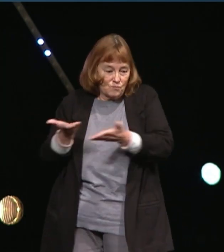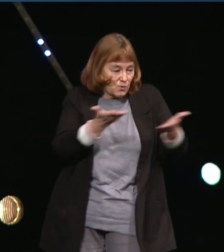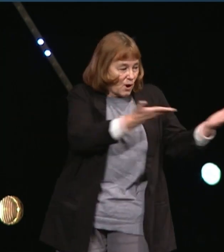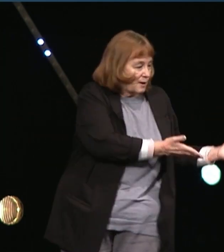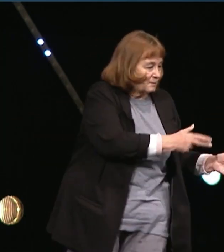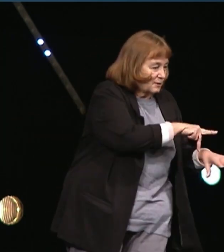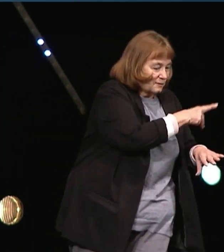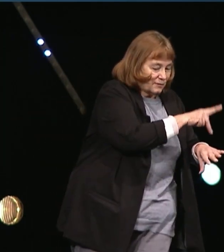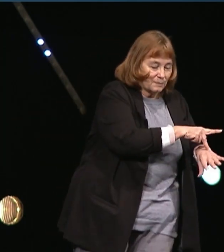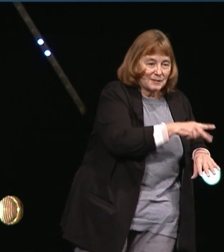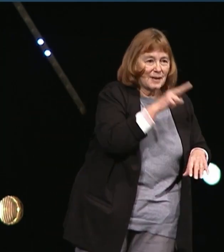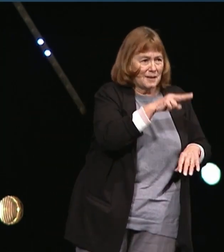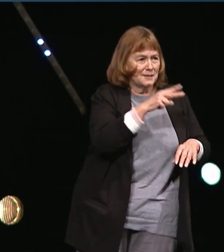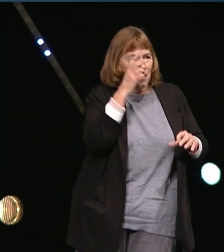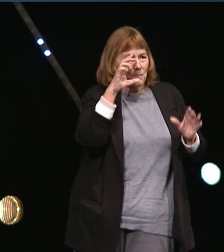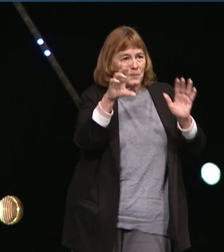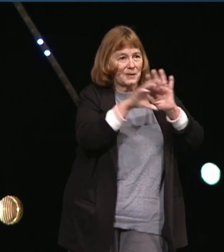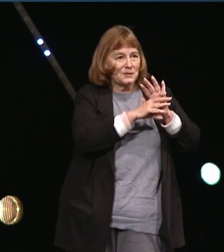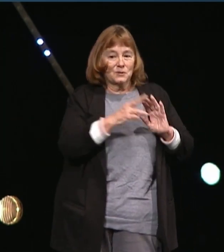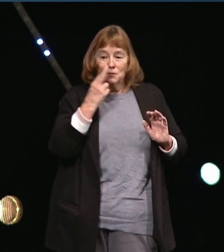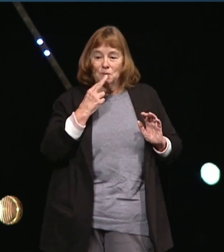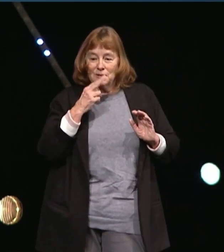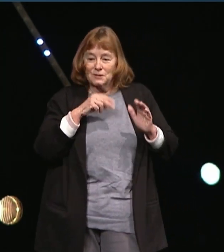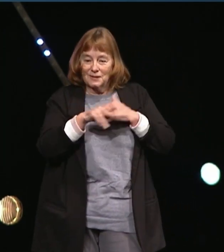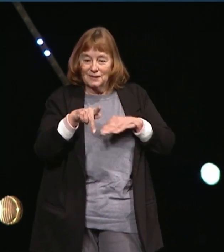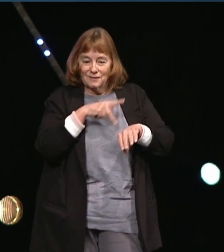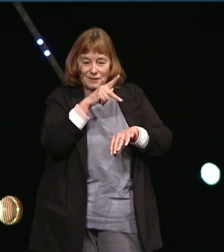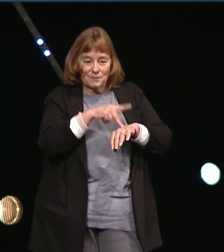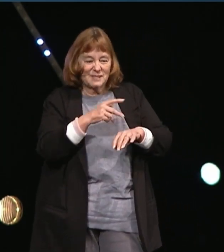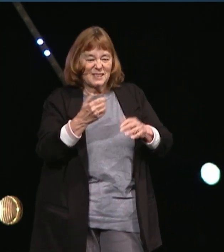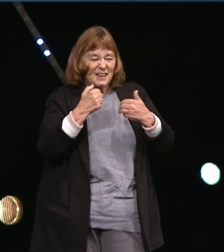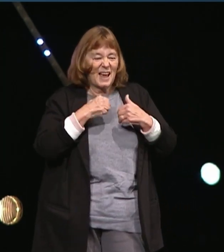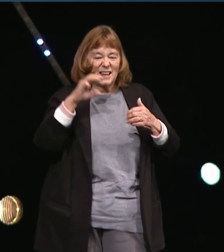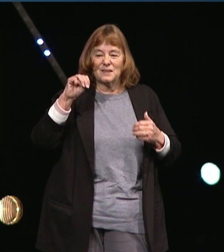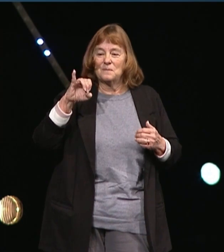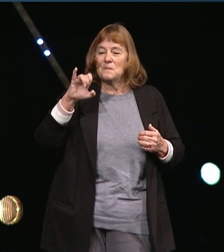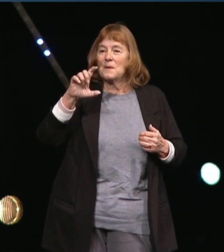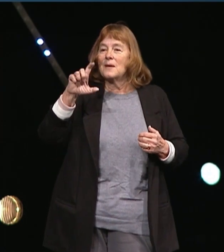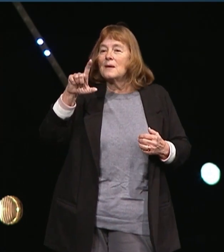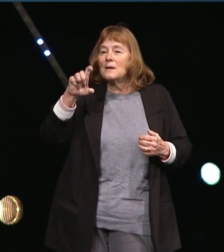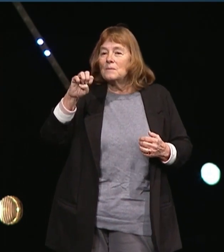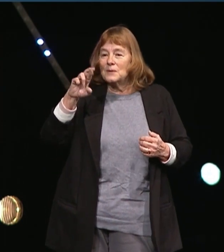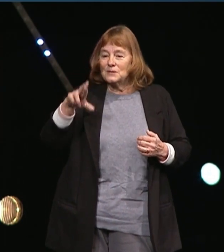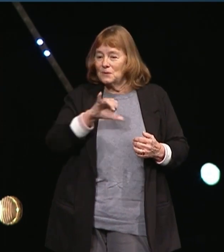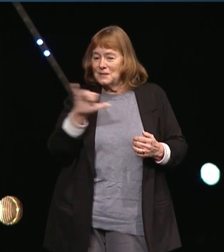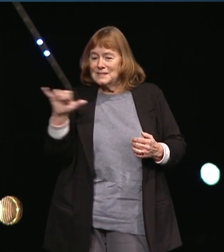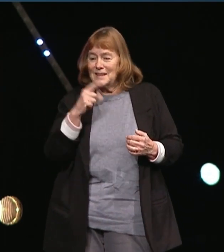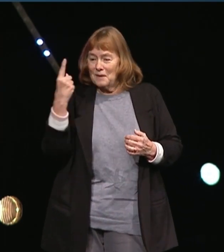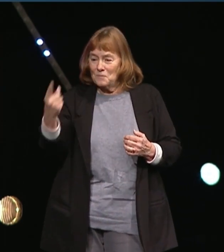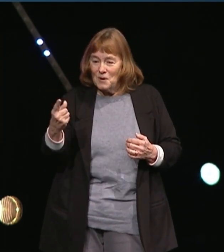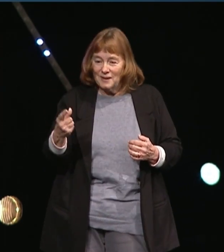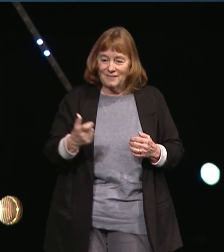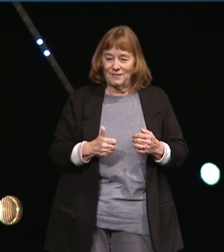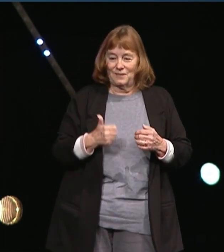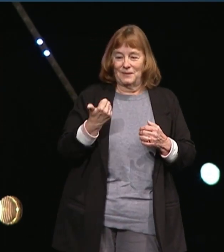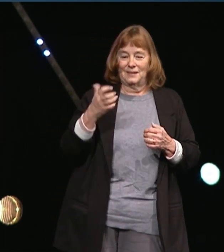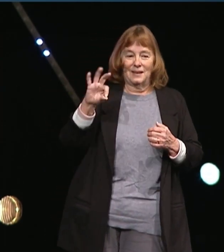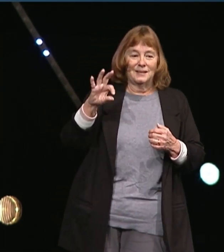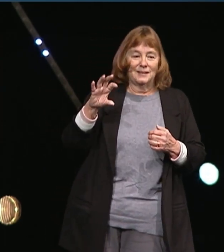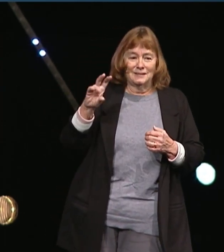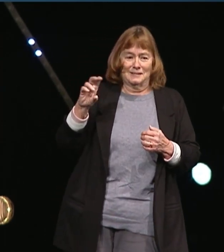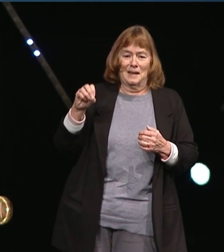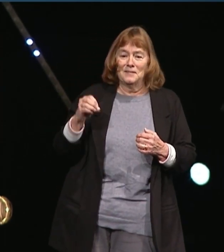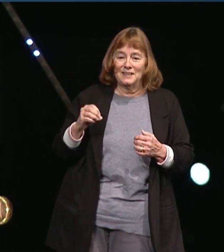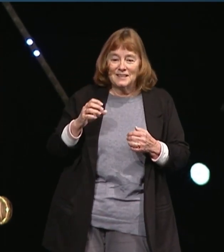I saw a recent picture of the Garden Cafe kitchen with the old mixer still in use. Dennis told of a